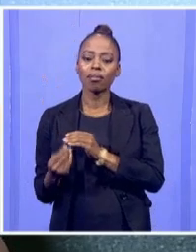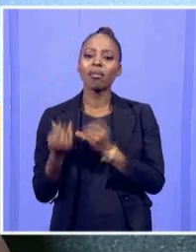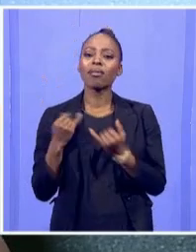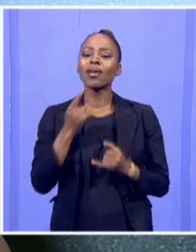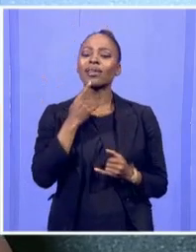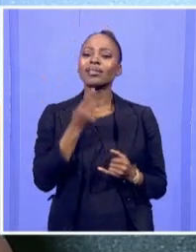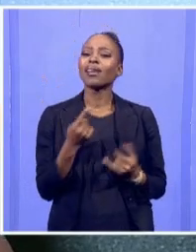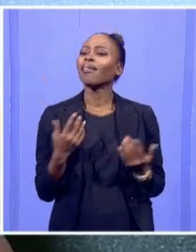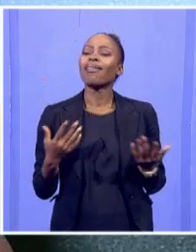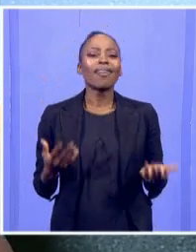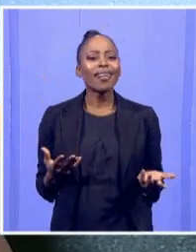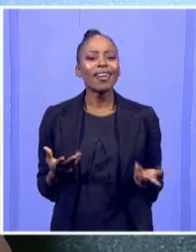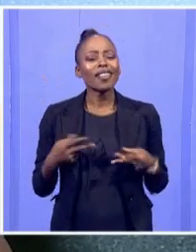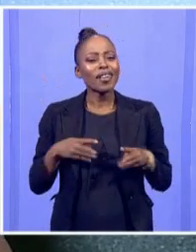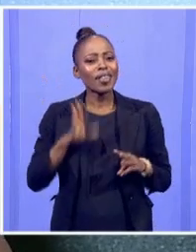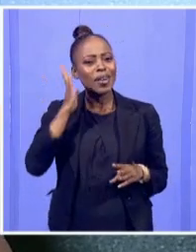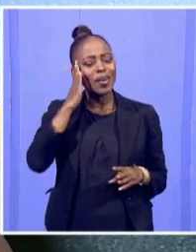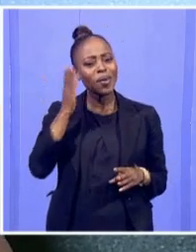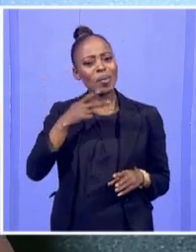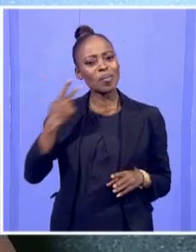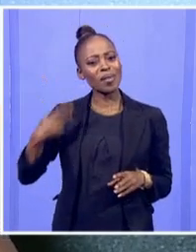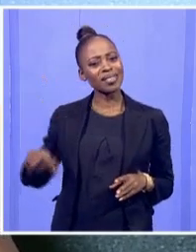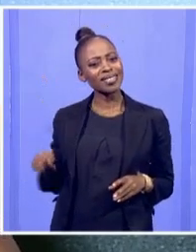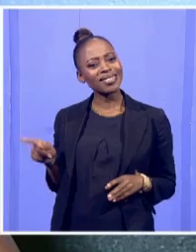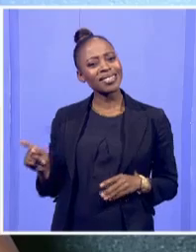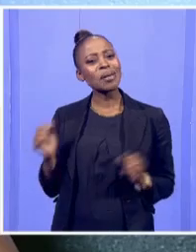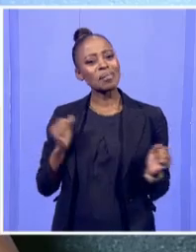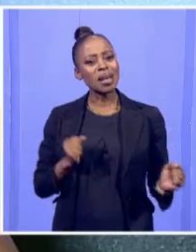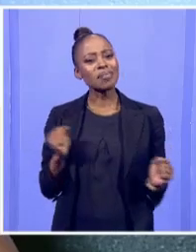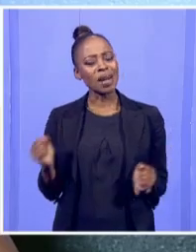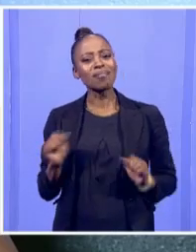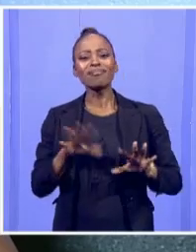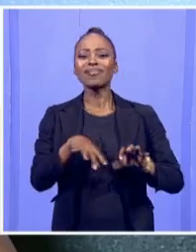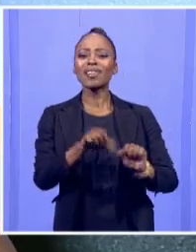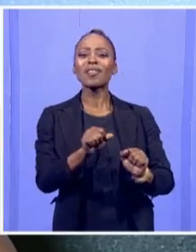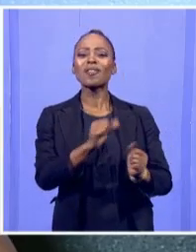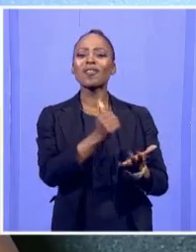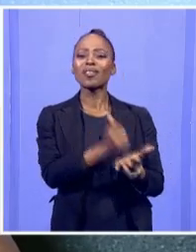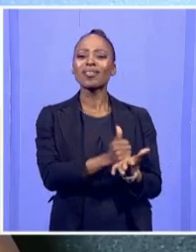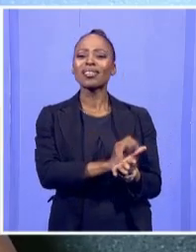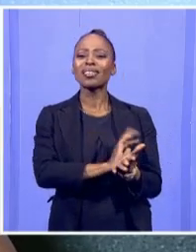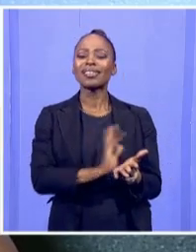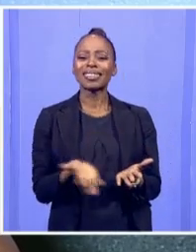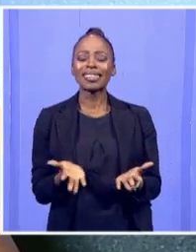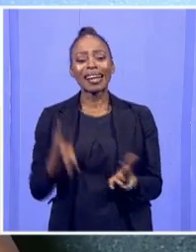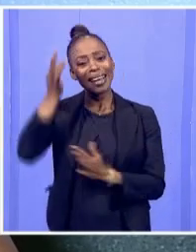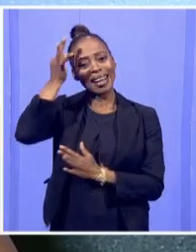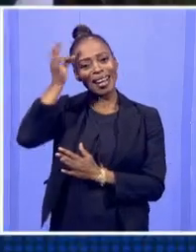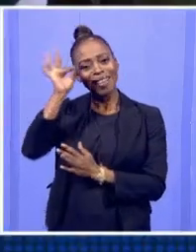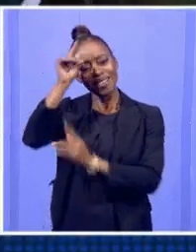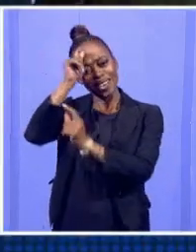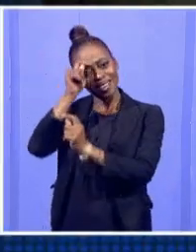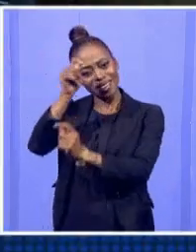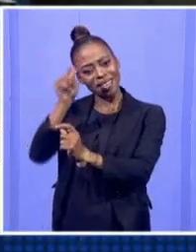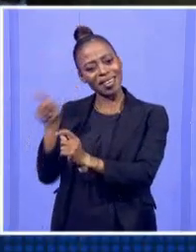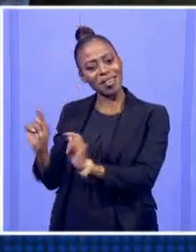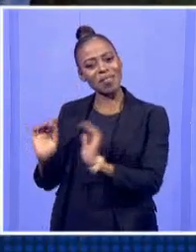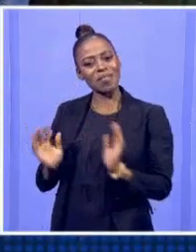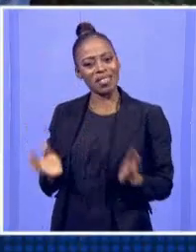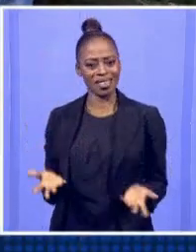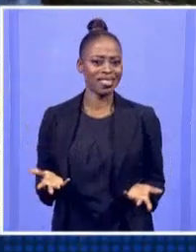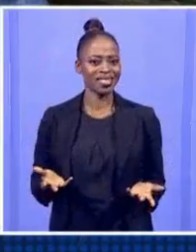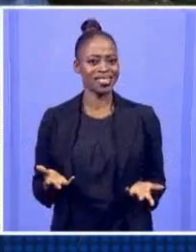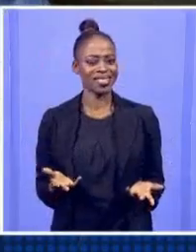them, Princess Masalanabo is still the rightful heir to that throne. According to them, government has recognized Princess